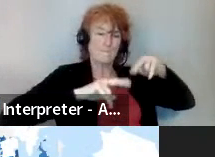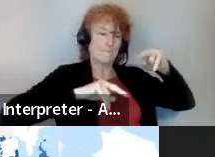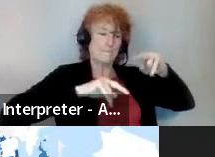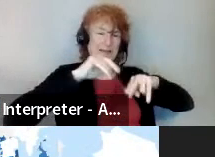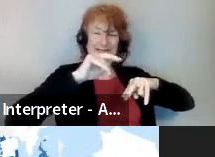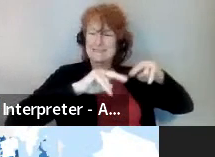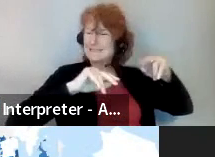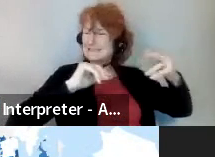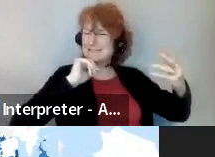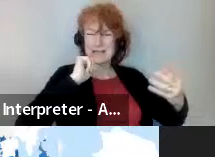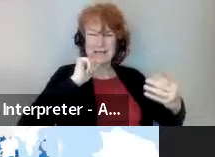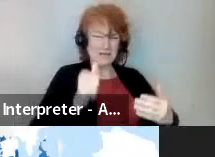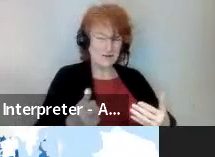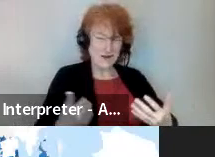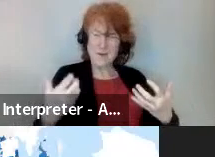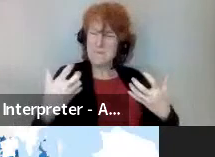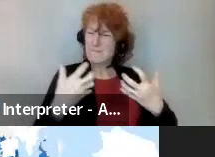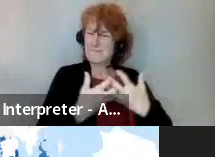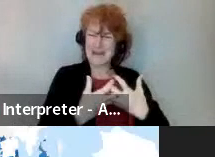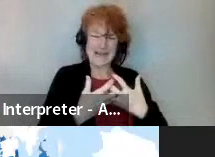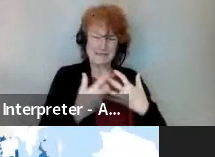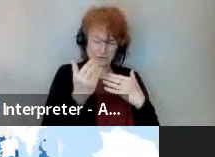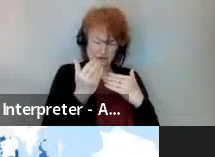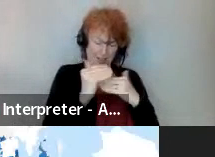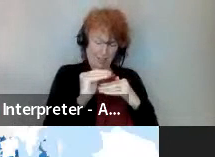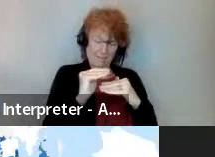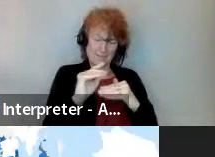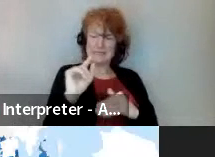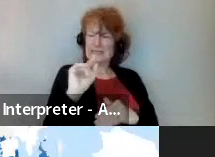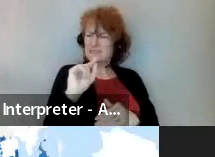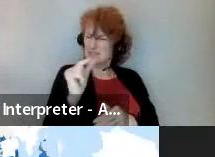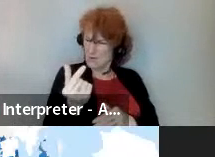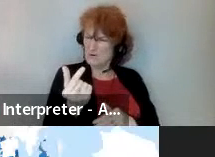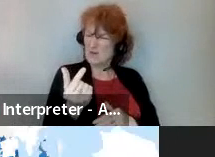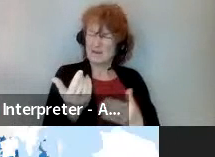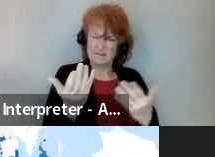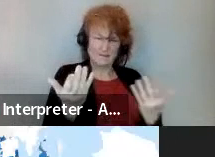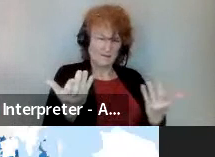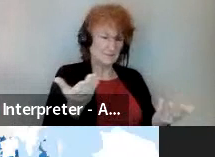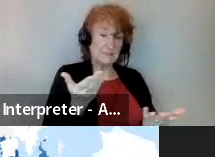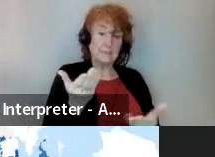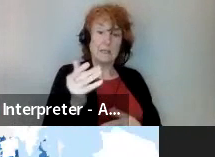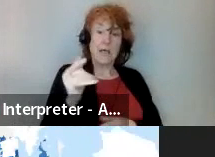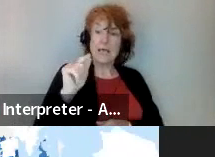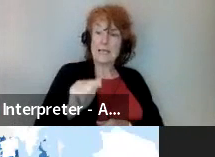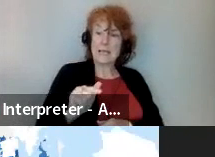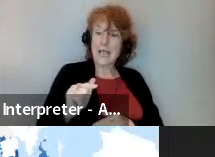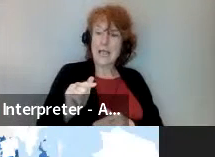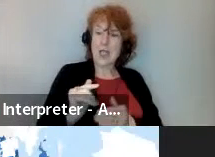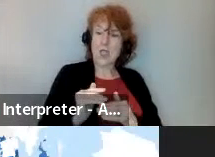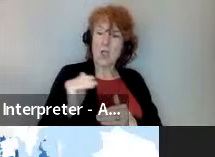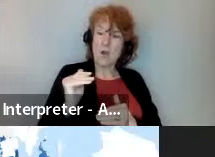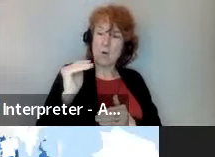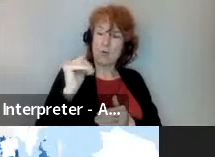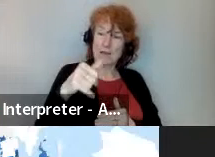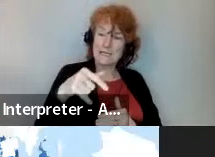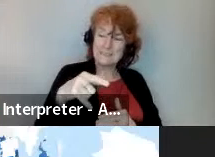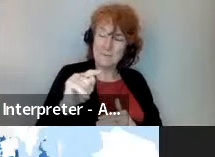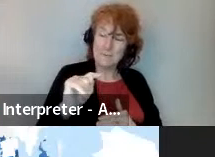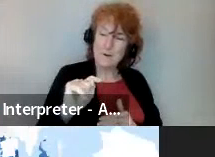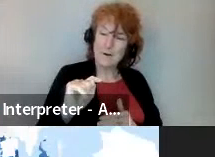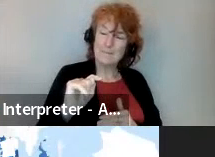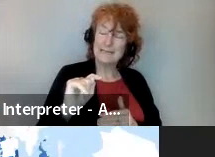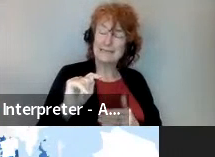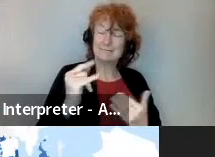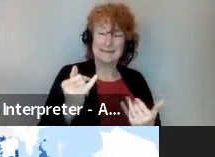prescriptive zoning. This means that popular and attractive building forms, including low-rise apartments, define our low-density neighborhoods, but would be illegal